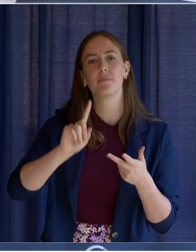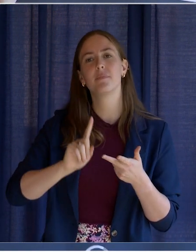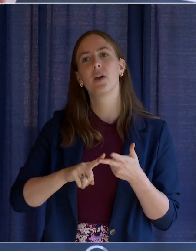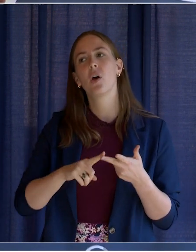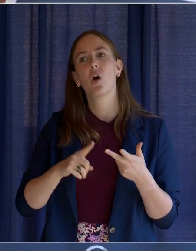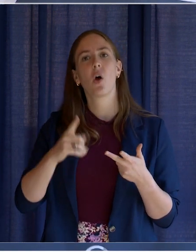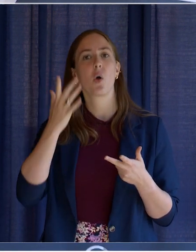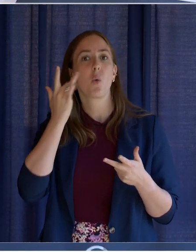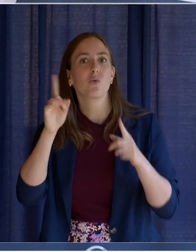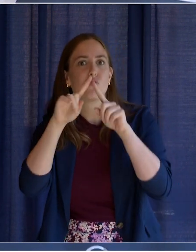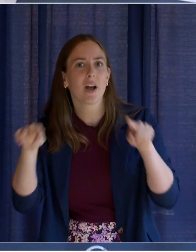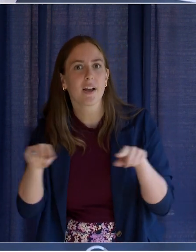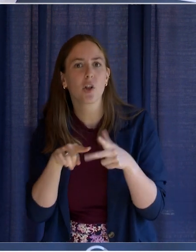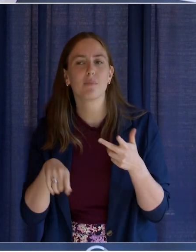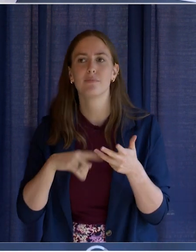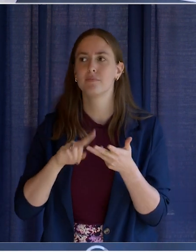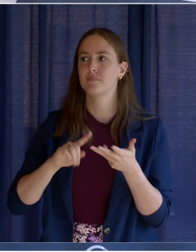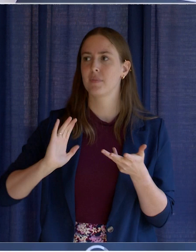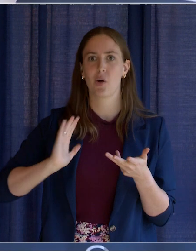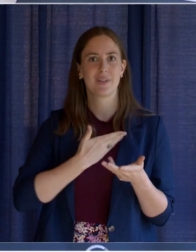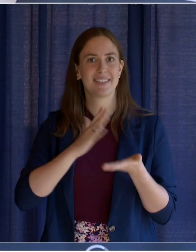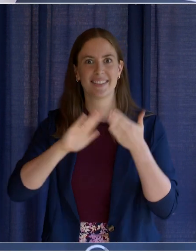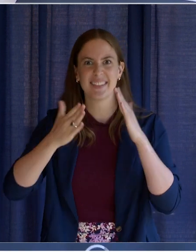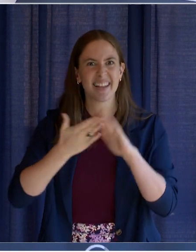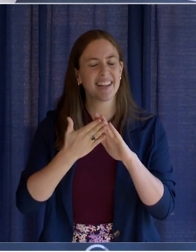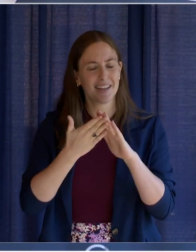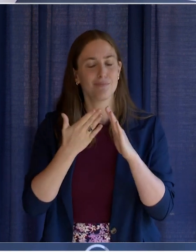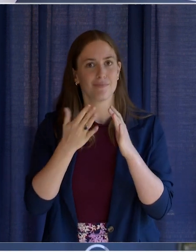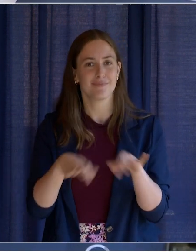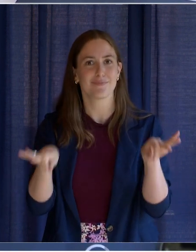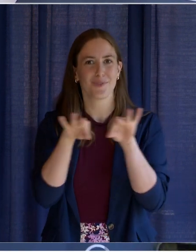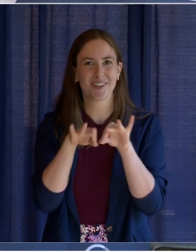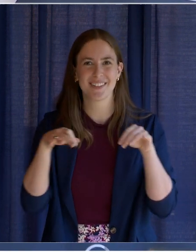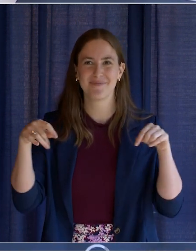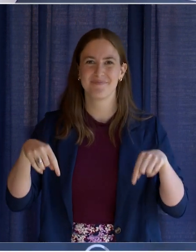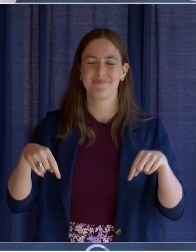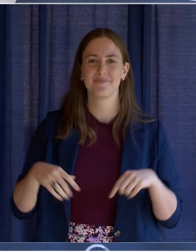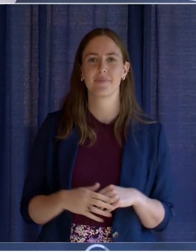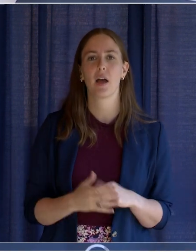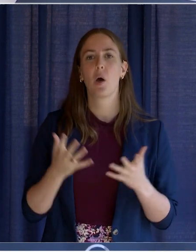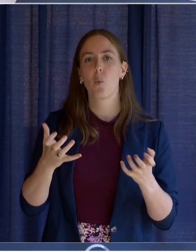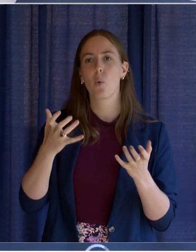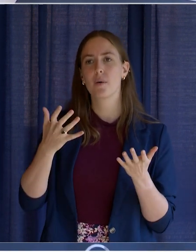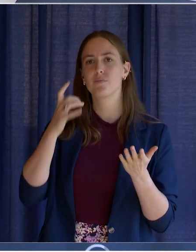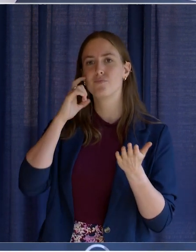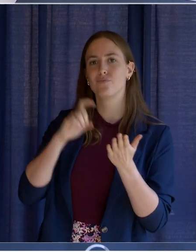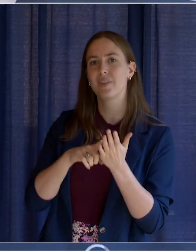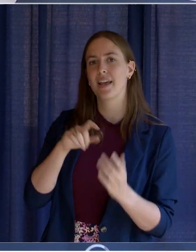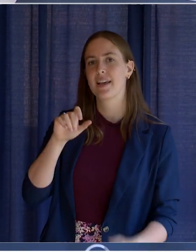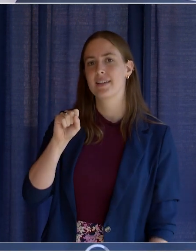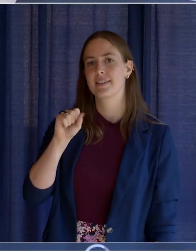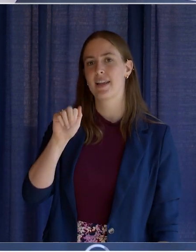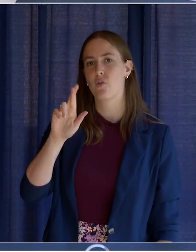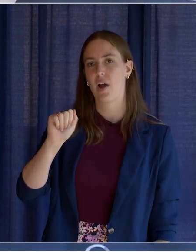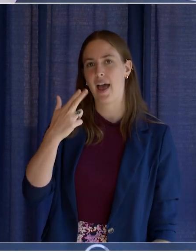for our city. So I especially want to thank a few members of my team, starting with Sarah Adams. Is she here?